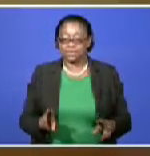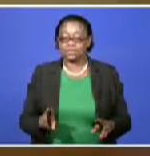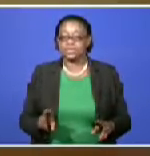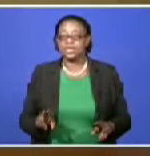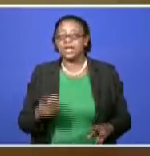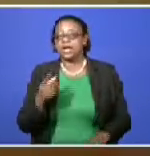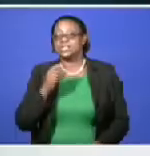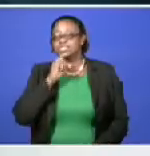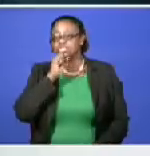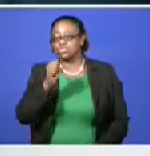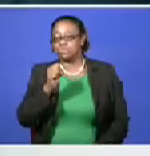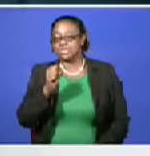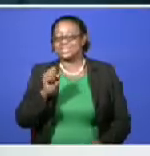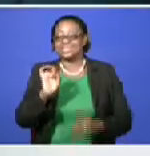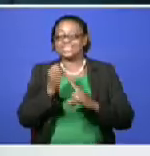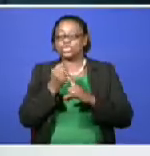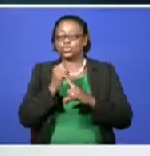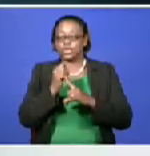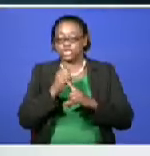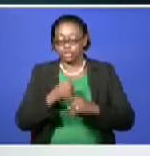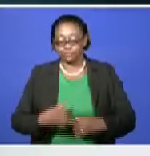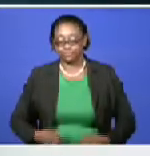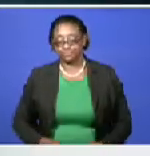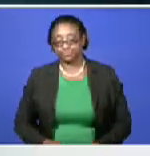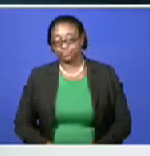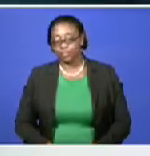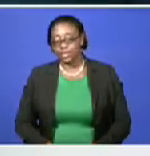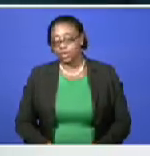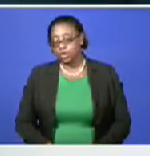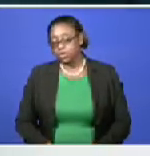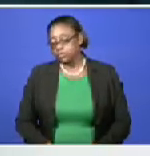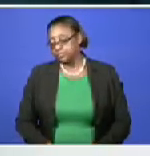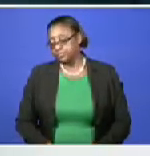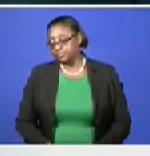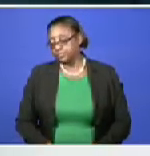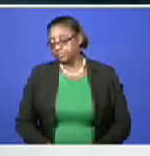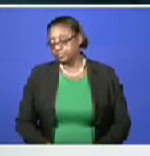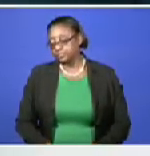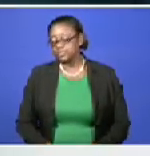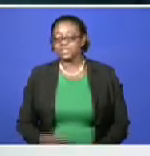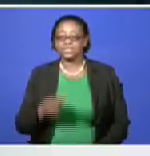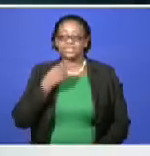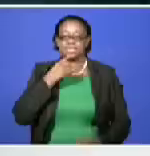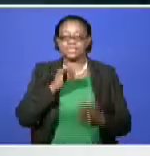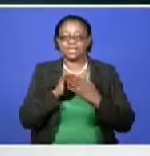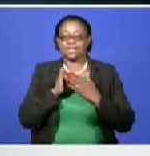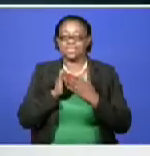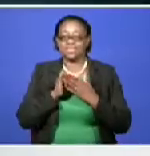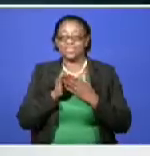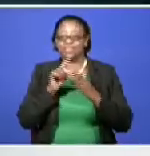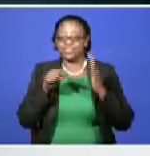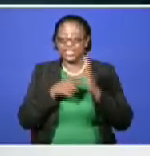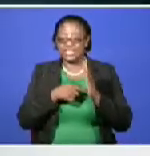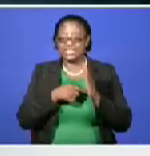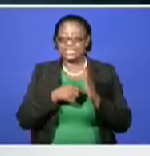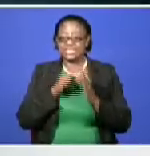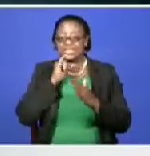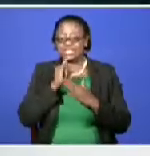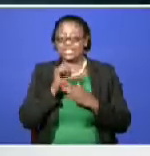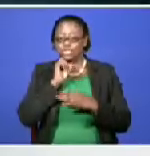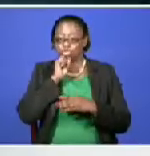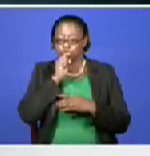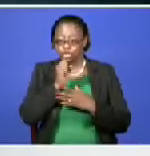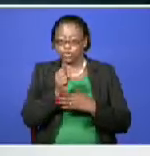situation. Okay, first off, this seems to be a civil matter. Why the